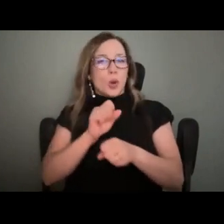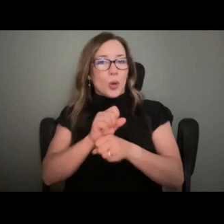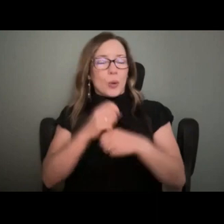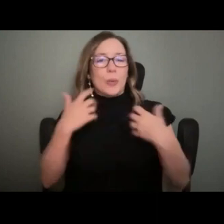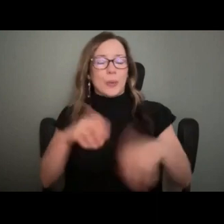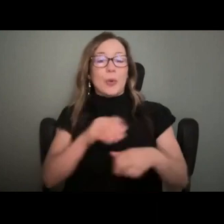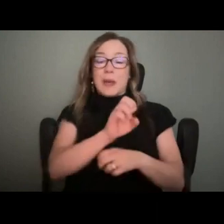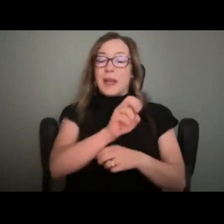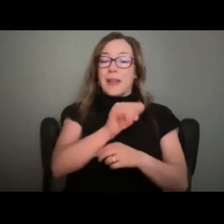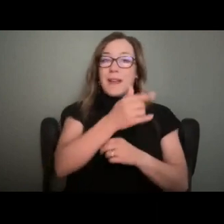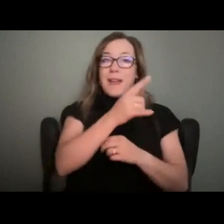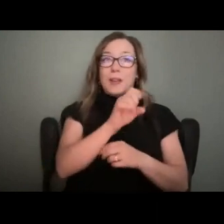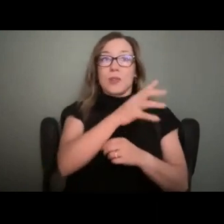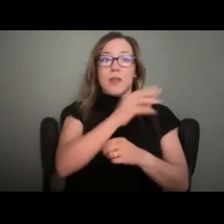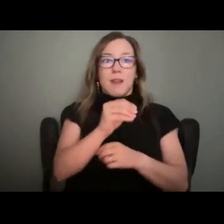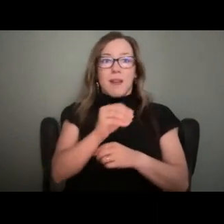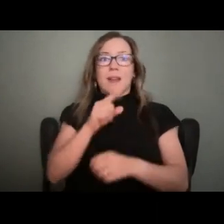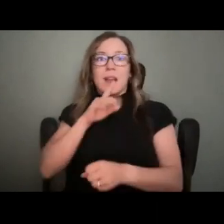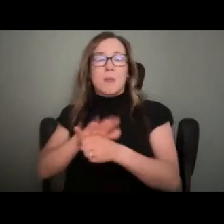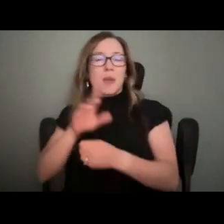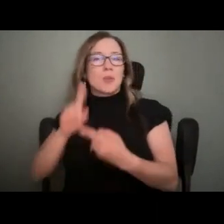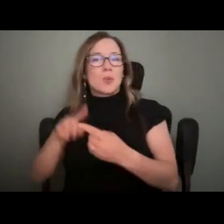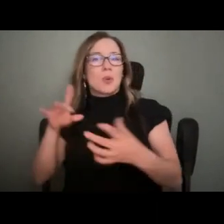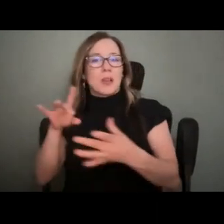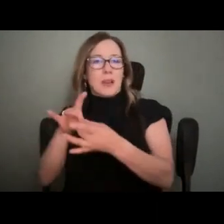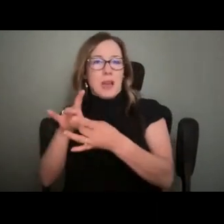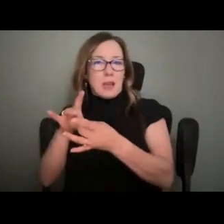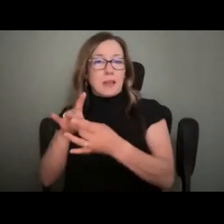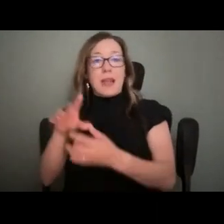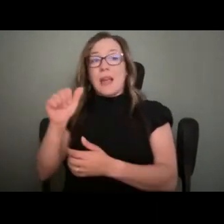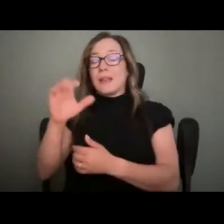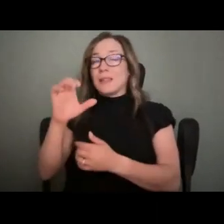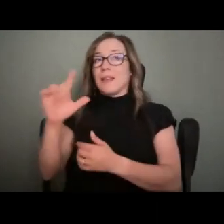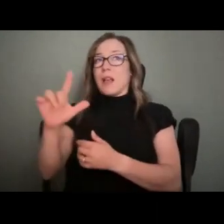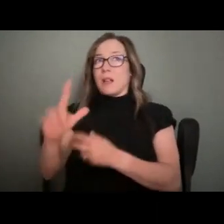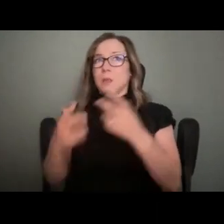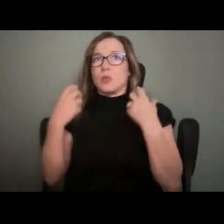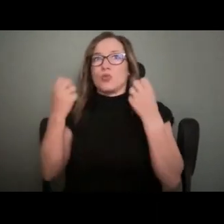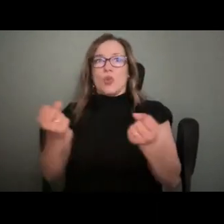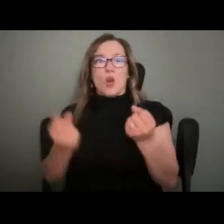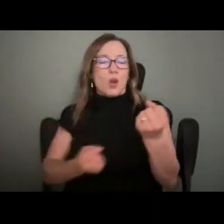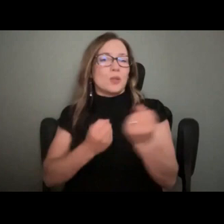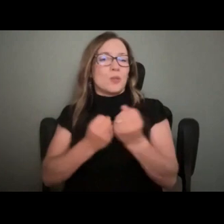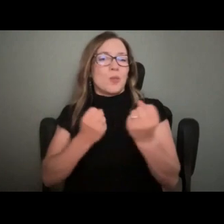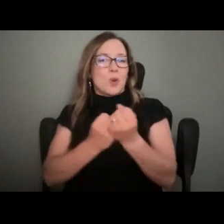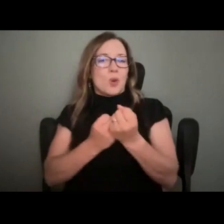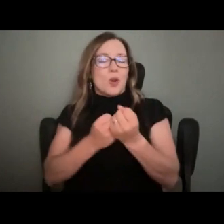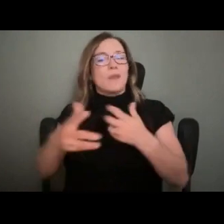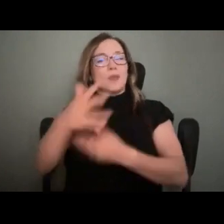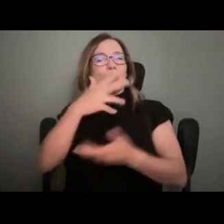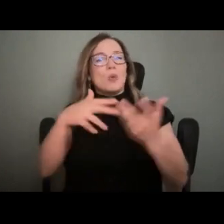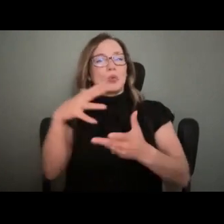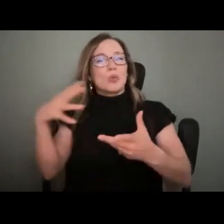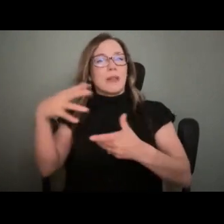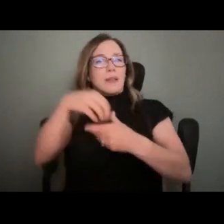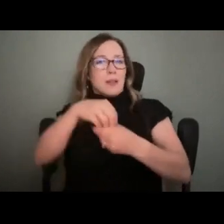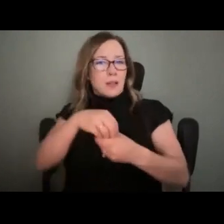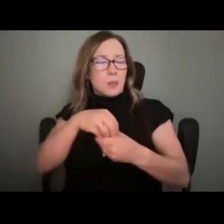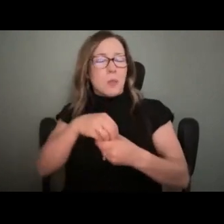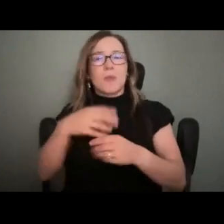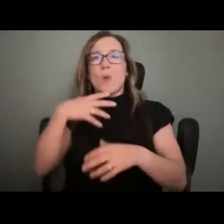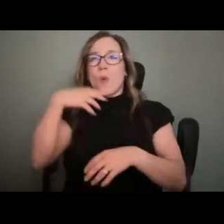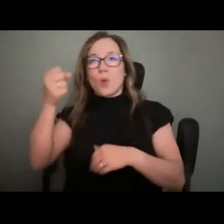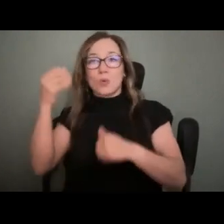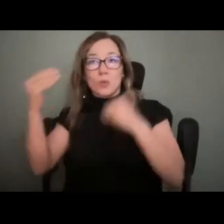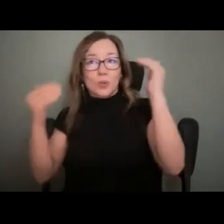and Commit to Connect. ACL has been a strong supporter of social engagement for older adults and people